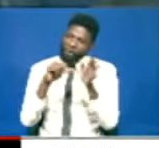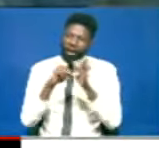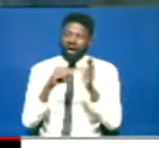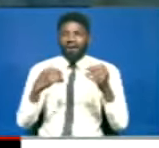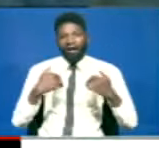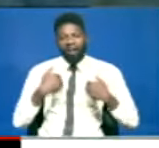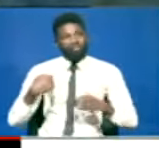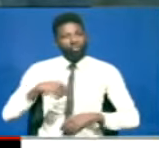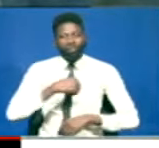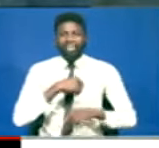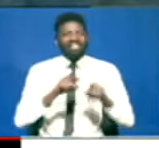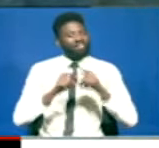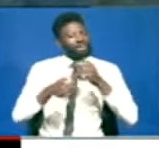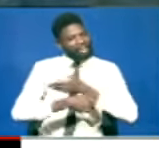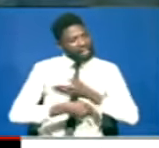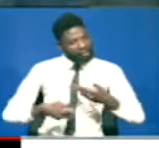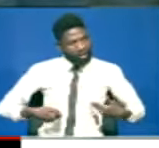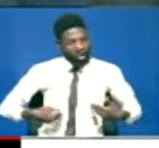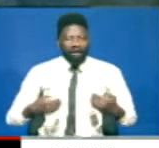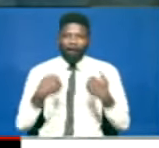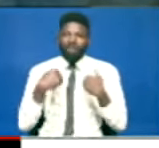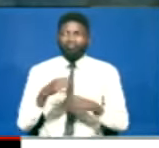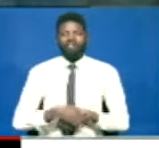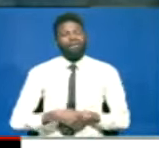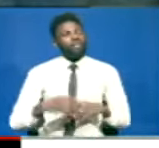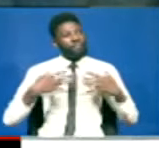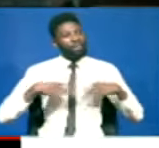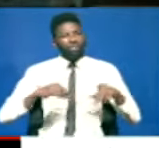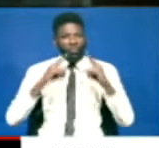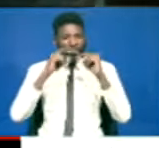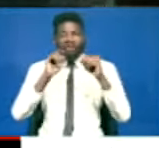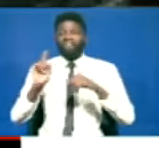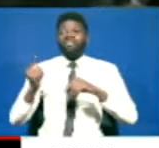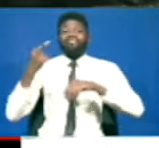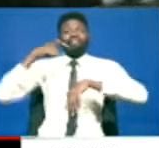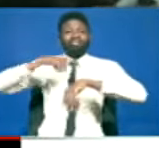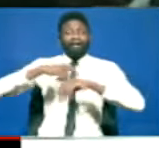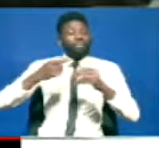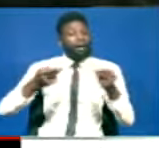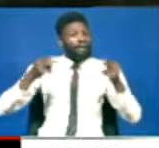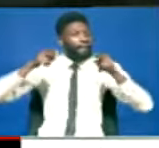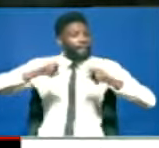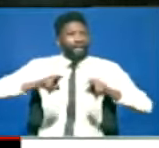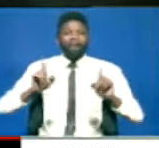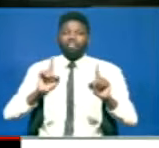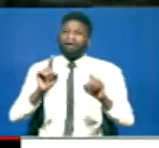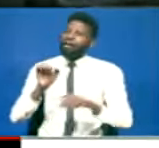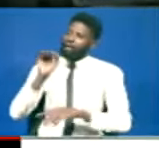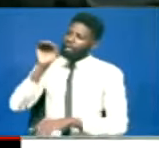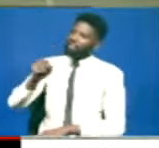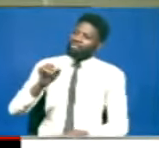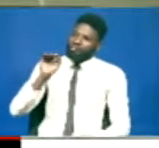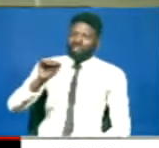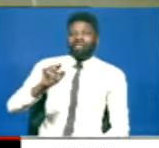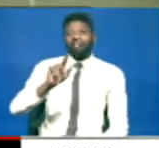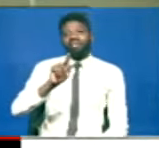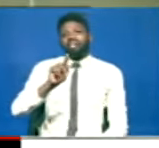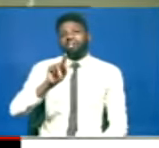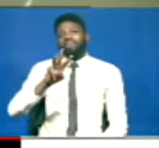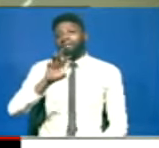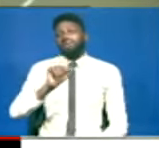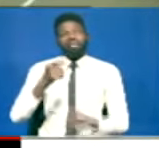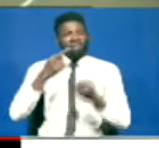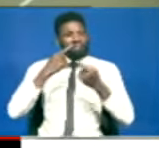jaa. The residents claim the incident was not the first one, adding that their cries to KWS has fallen to deaf ears. The